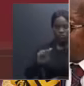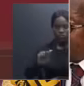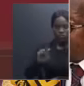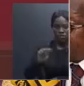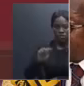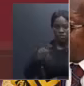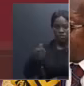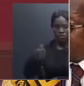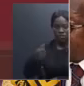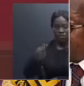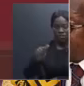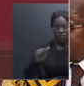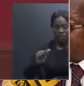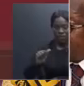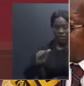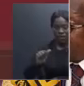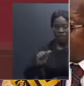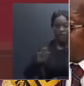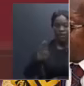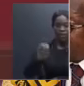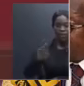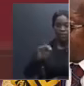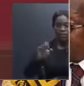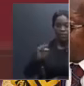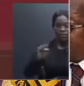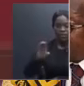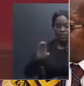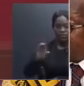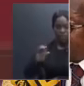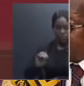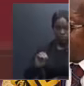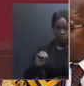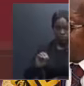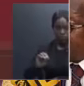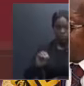Oduokua Benasco Esa.